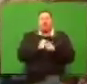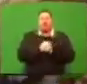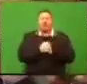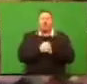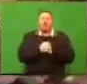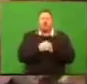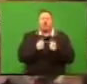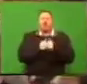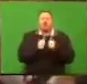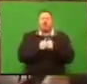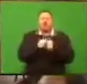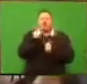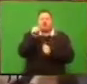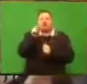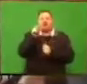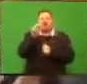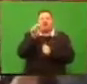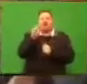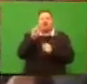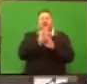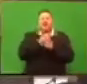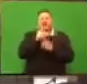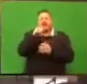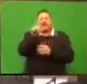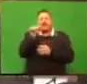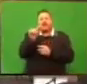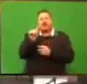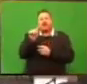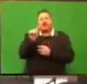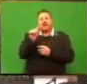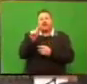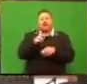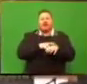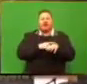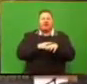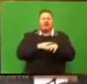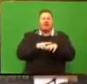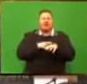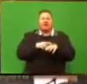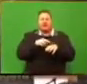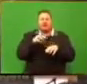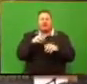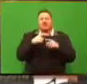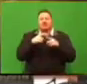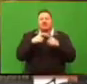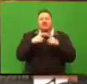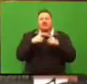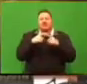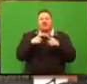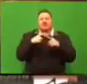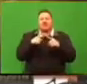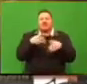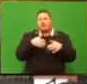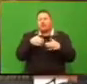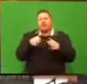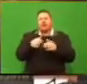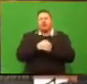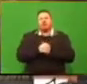because we do not agree with the ANC and the DA racist on many fronts.